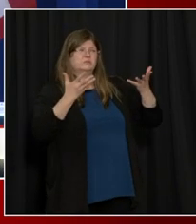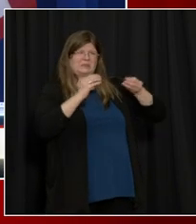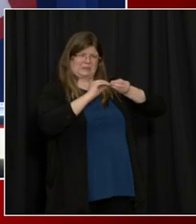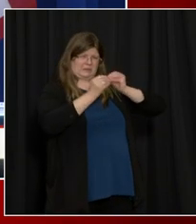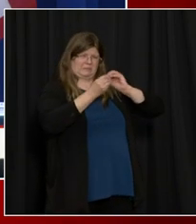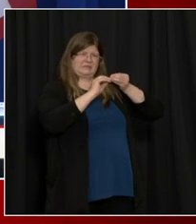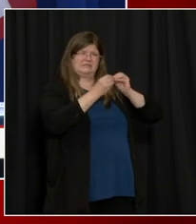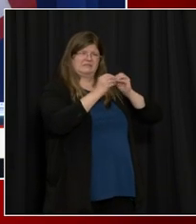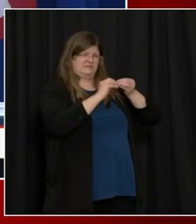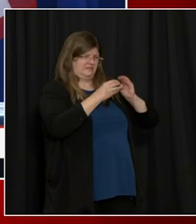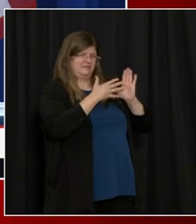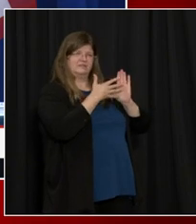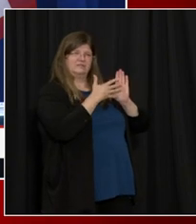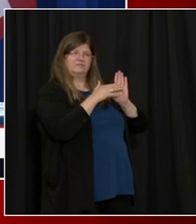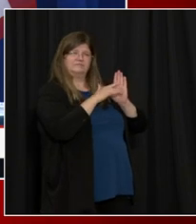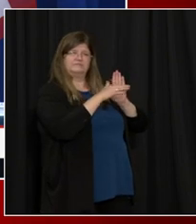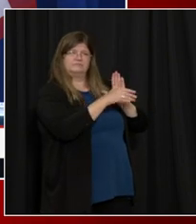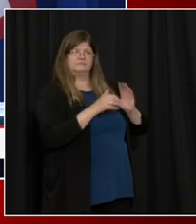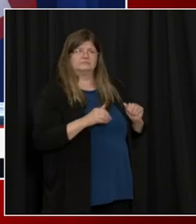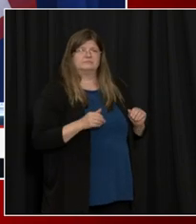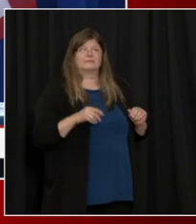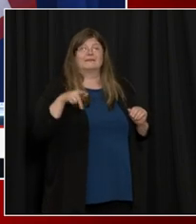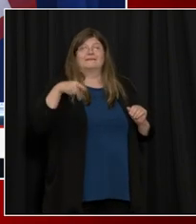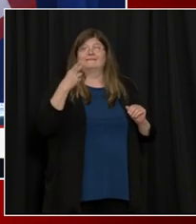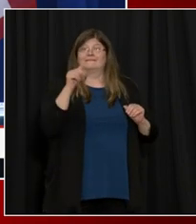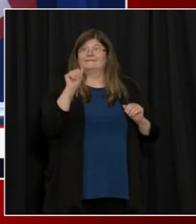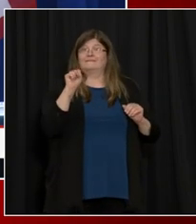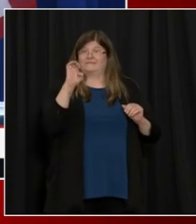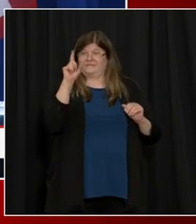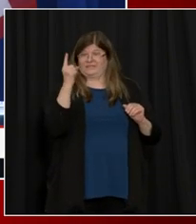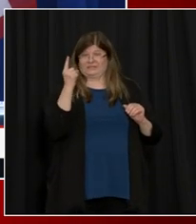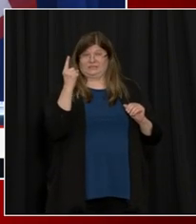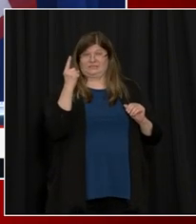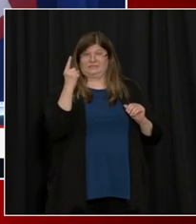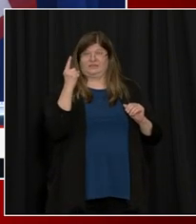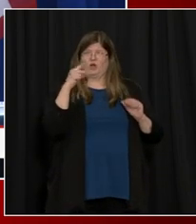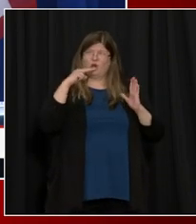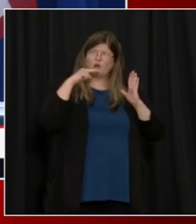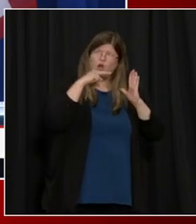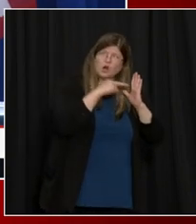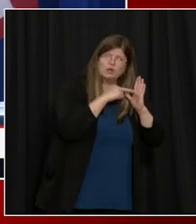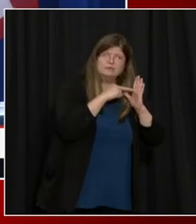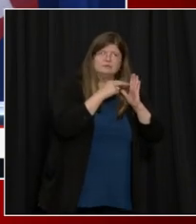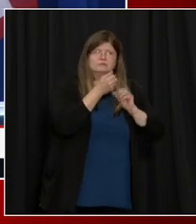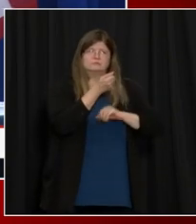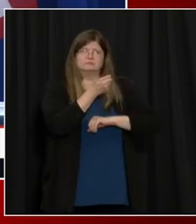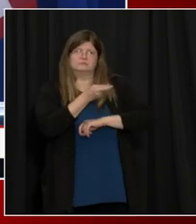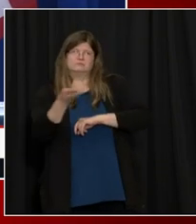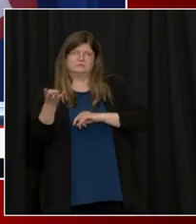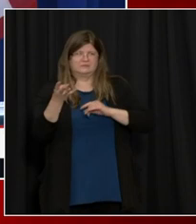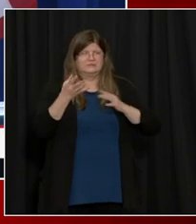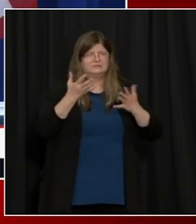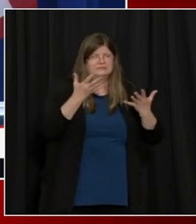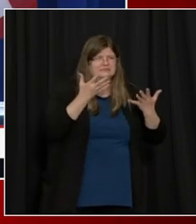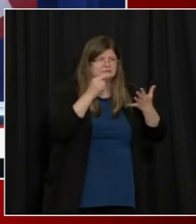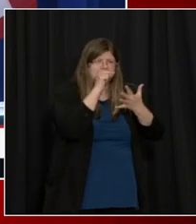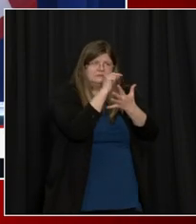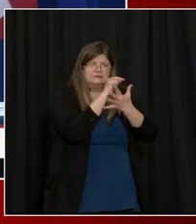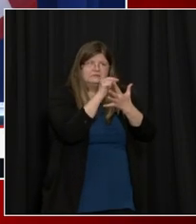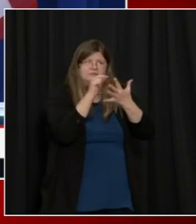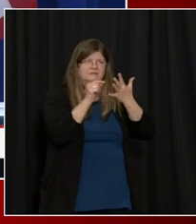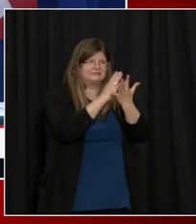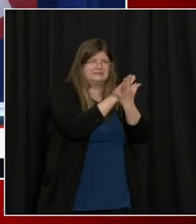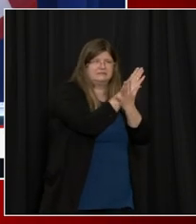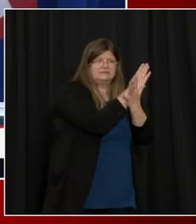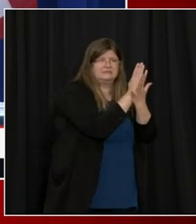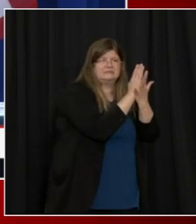for phase 1 reopening. That's not to say that's the only thing that DC Health looks at. And I think DC Health